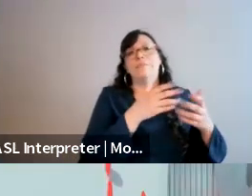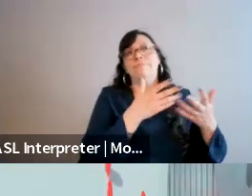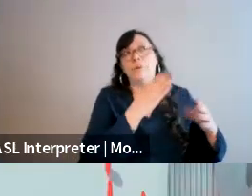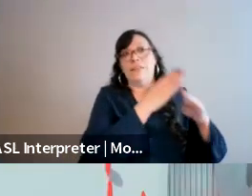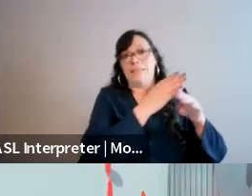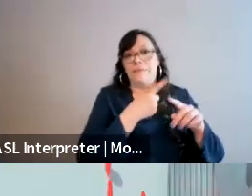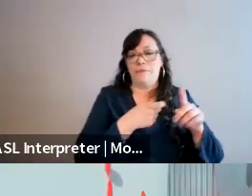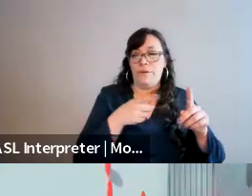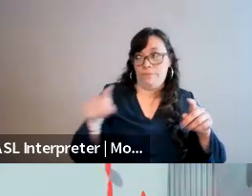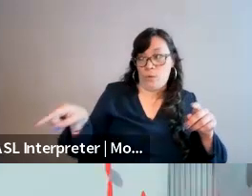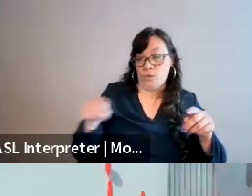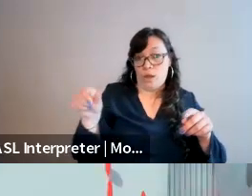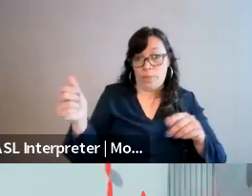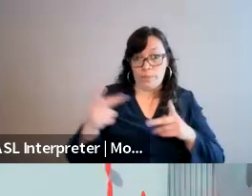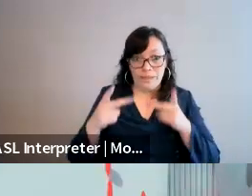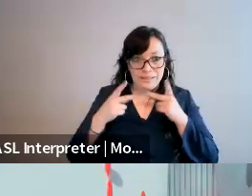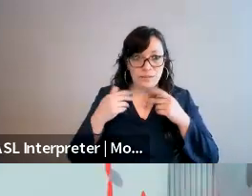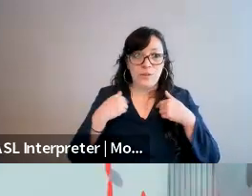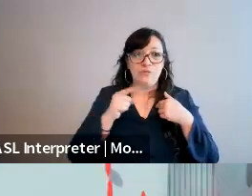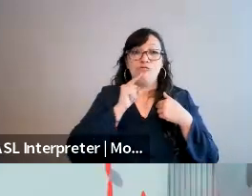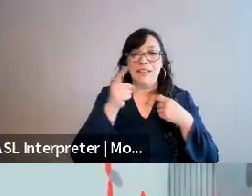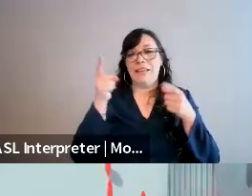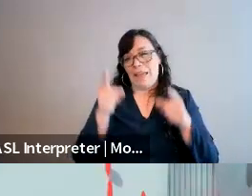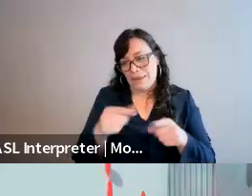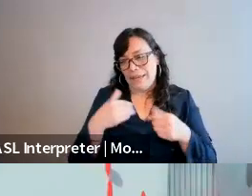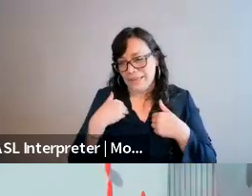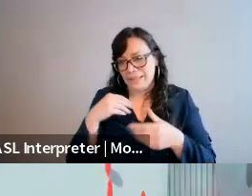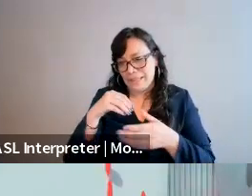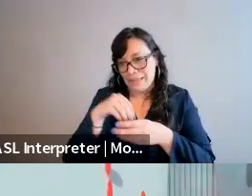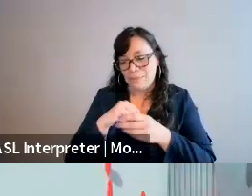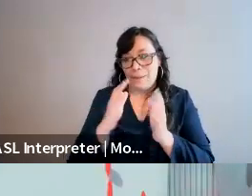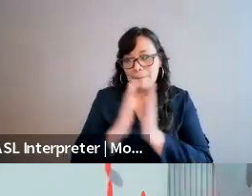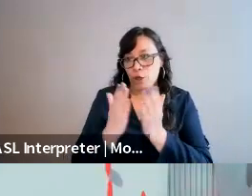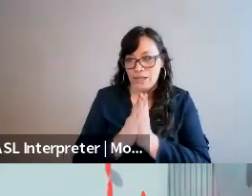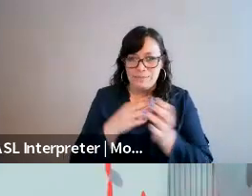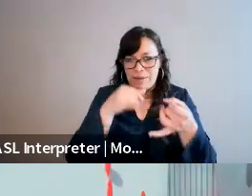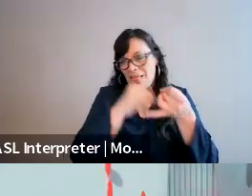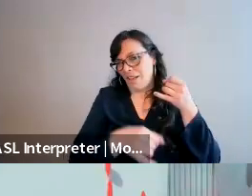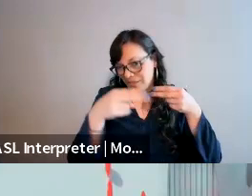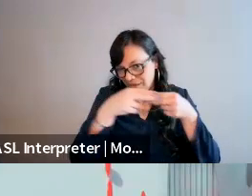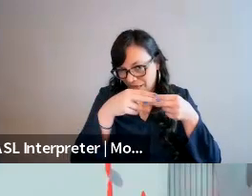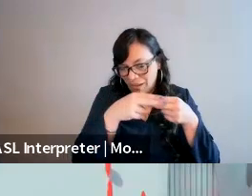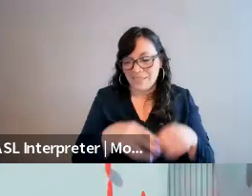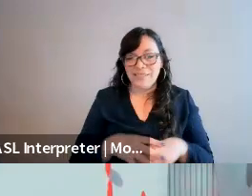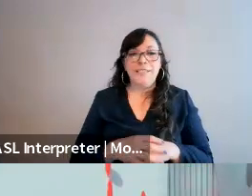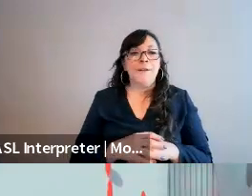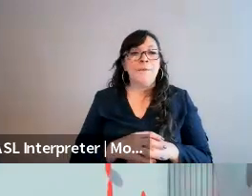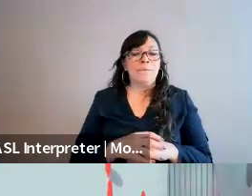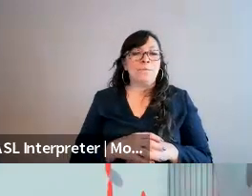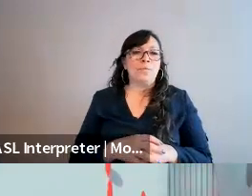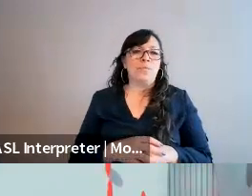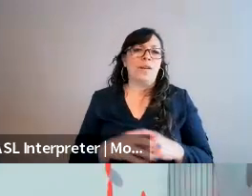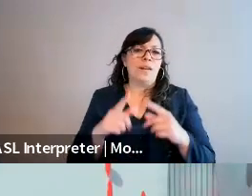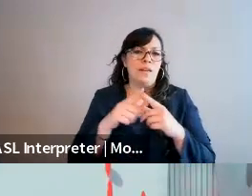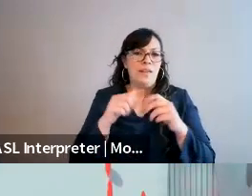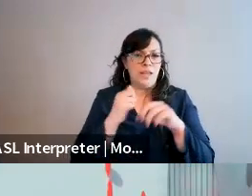So what's really going on, and this is what my book's largely about, and this is my last slide on this particular stuff, but basically it's